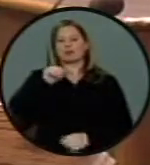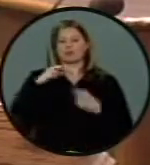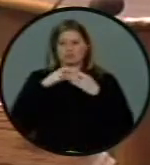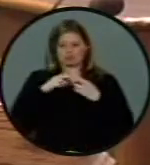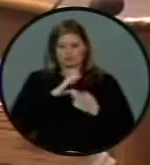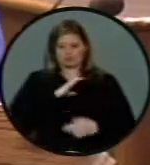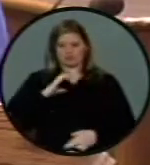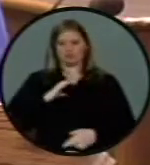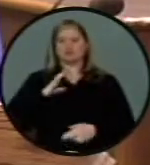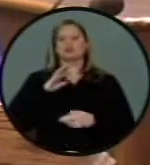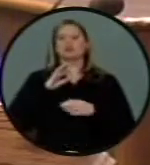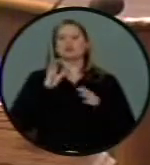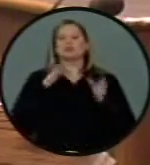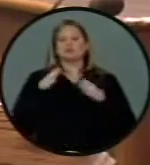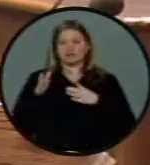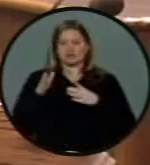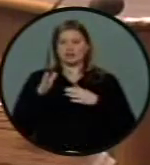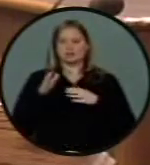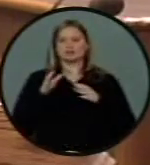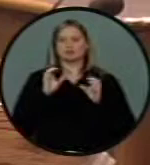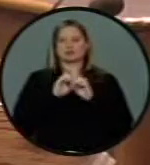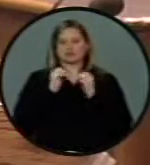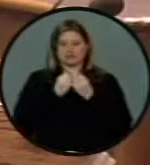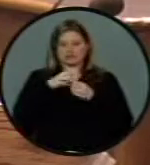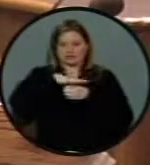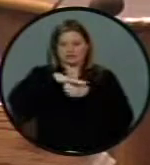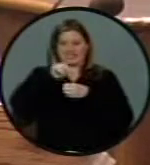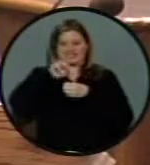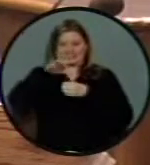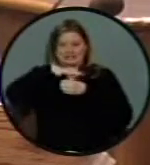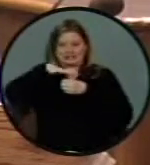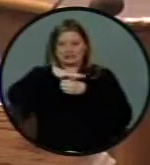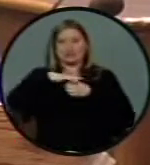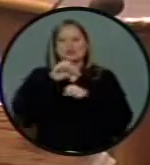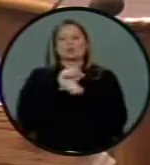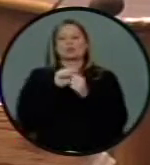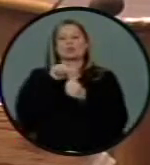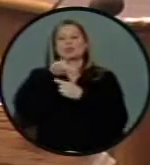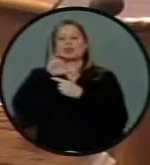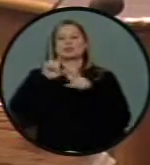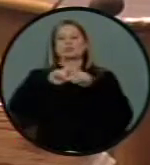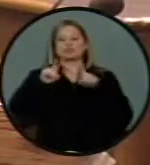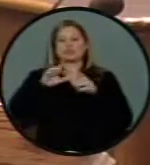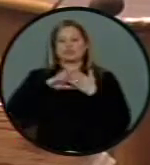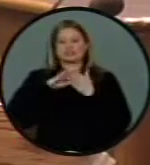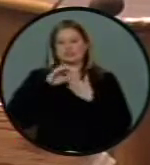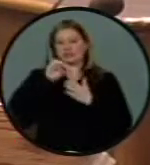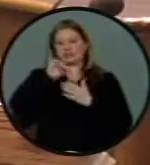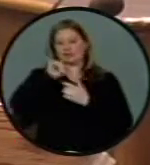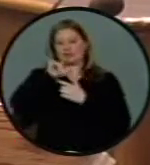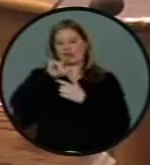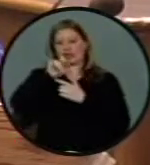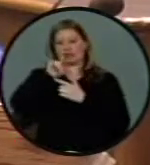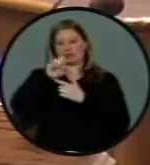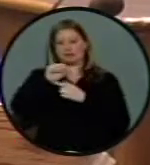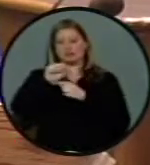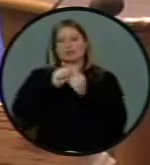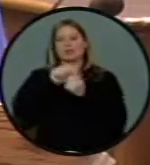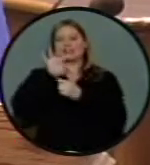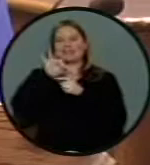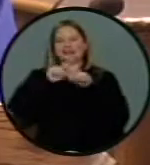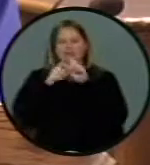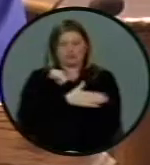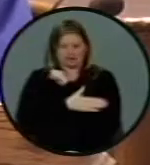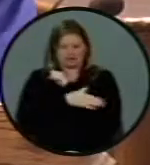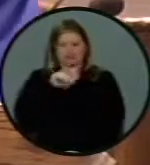planning organization for the bi-state Kansas City area. We work with 100 different city municipalities in a 9-county area in